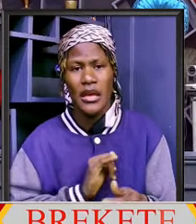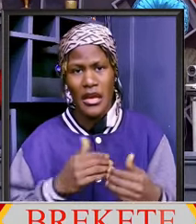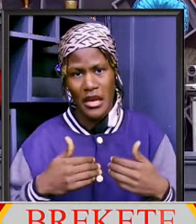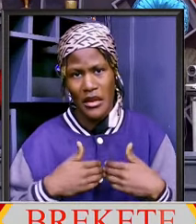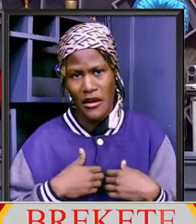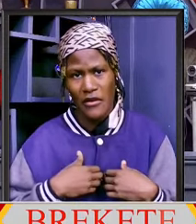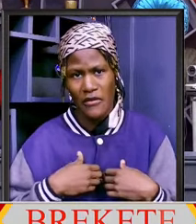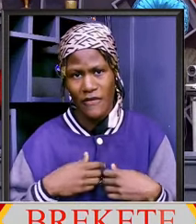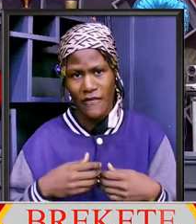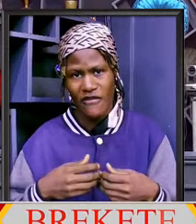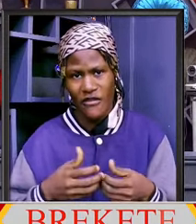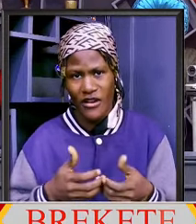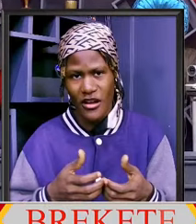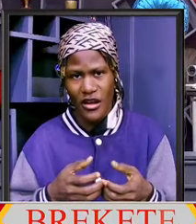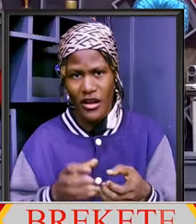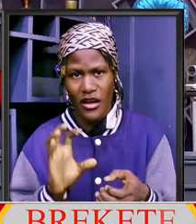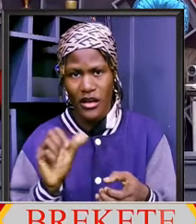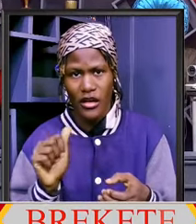get